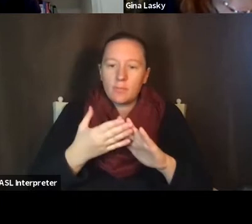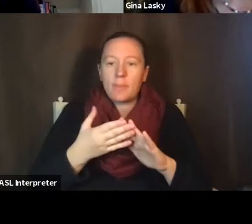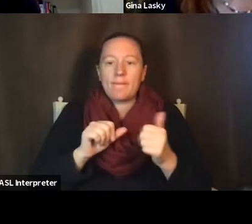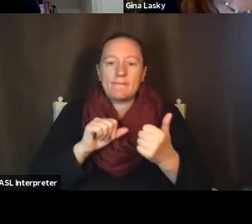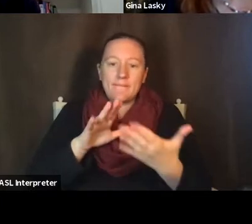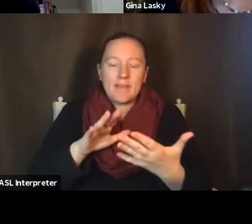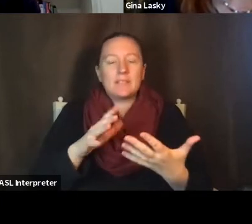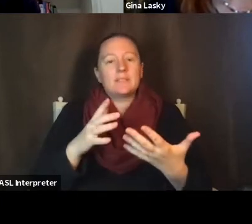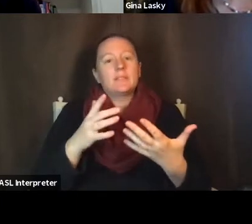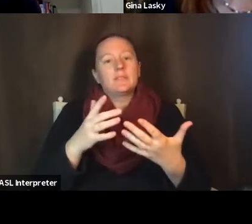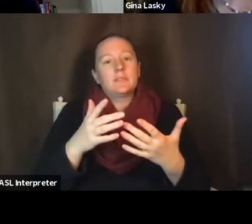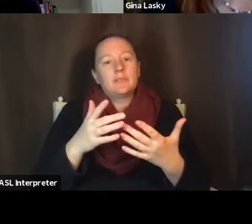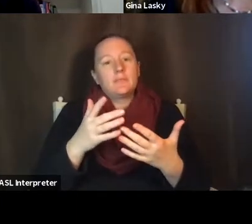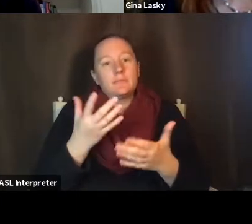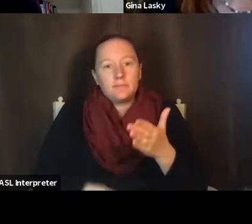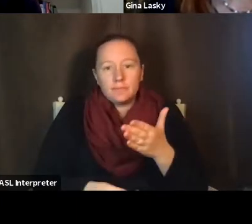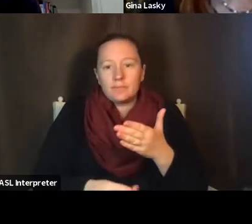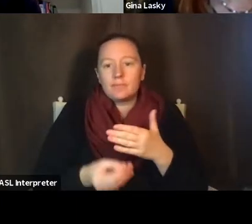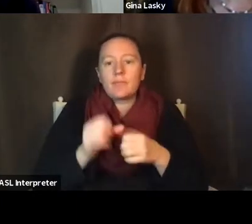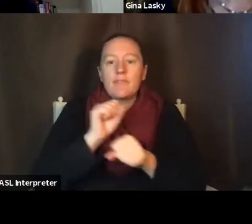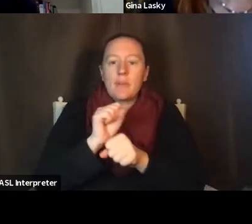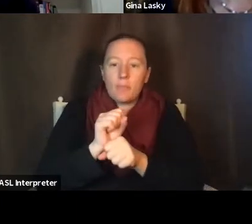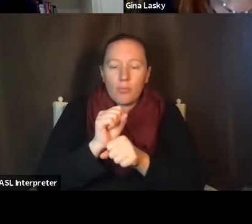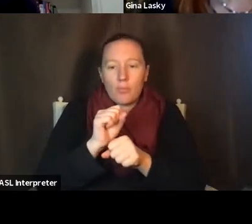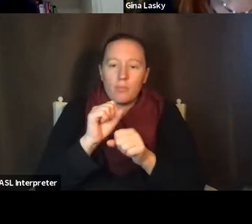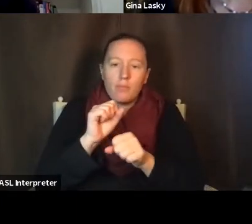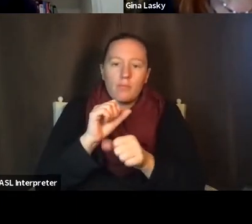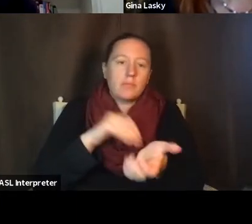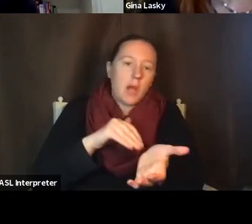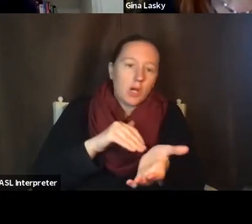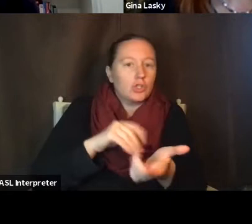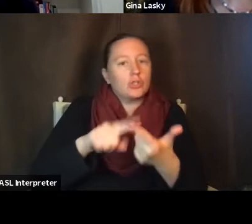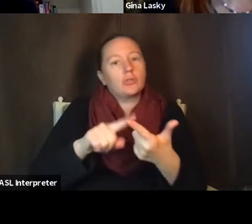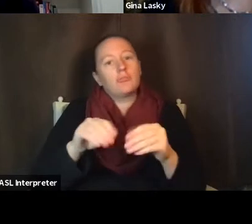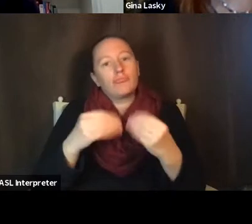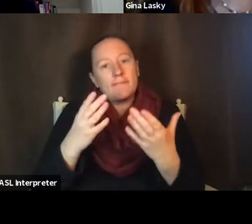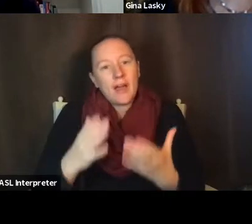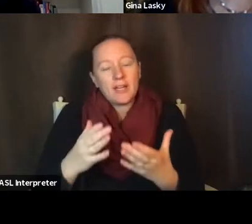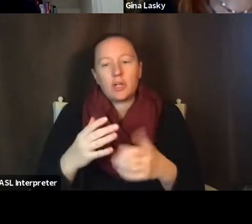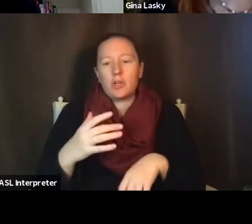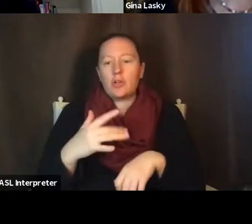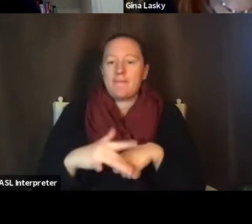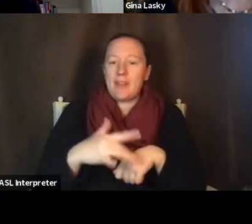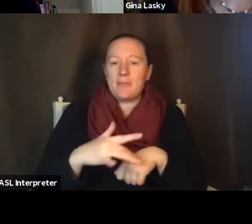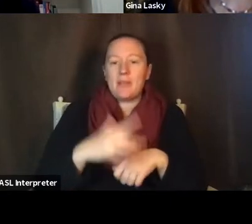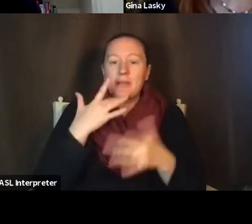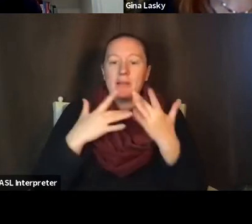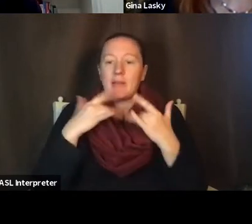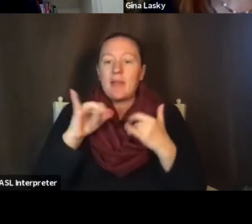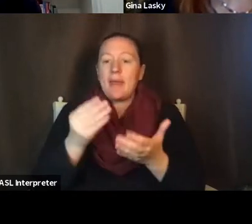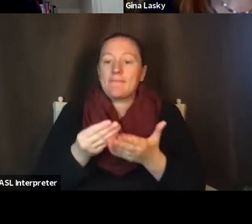significant disparity in provider availability and choice, and that funding and the stipulations of that funding